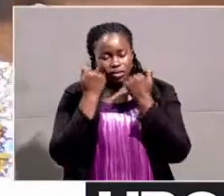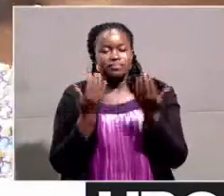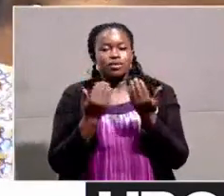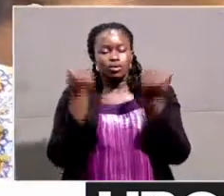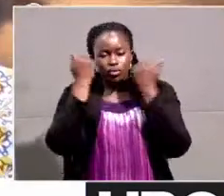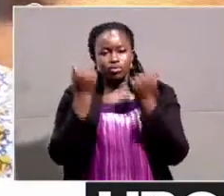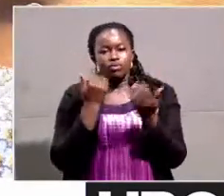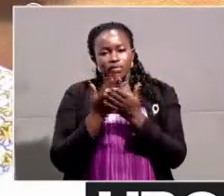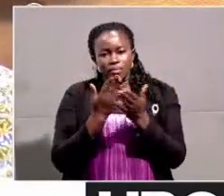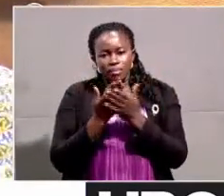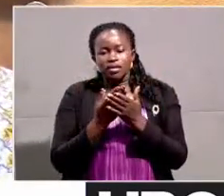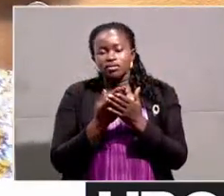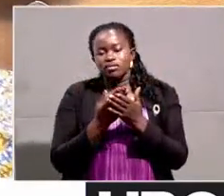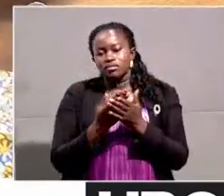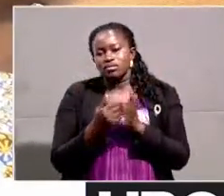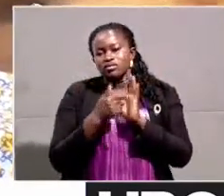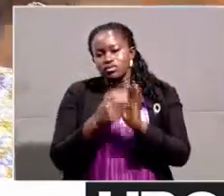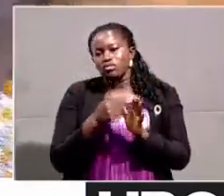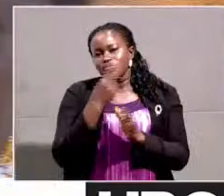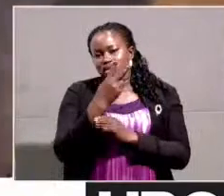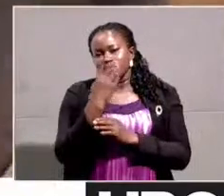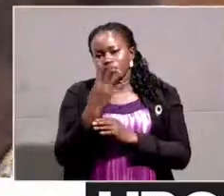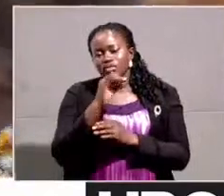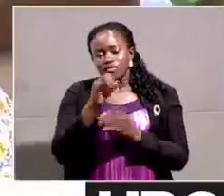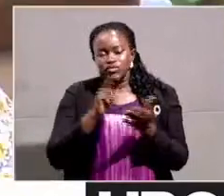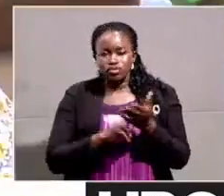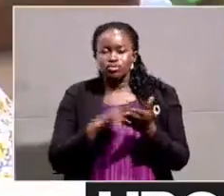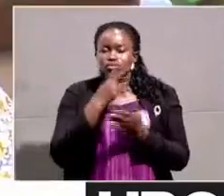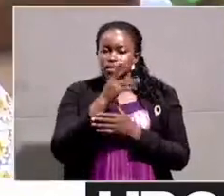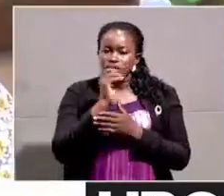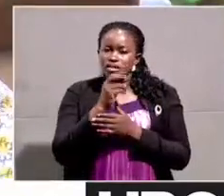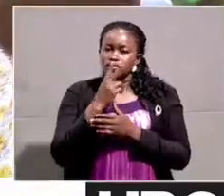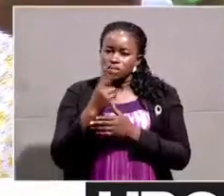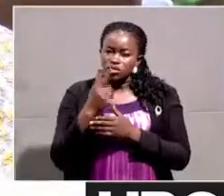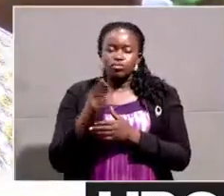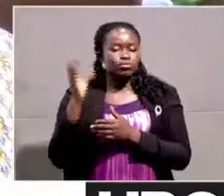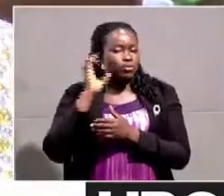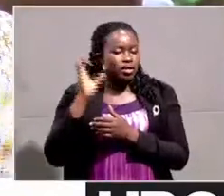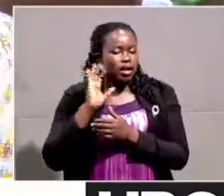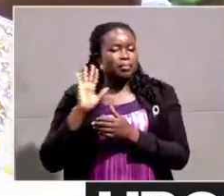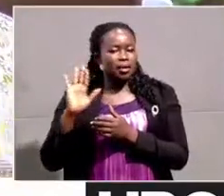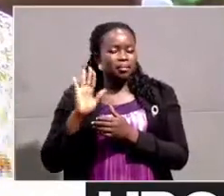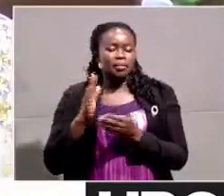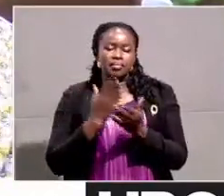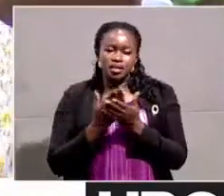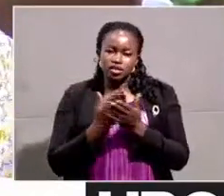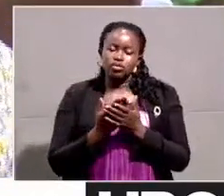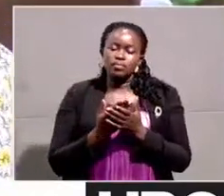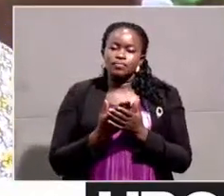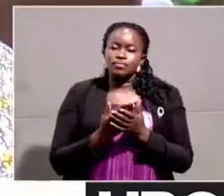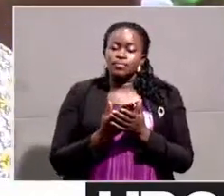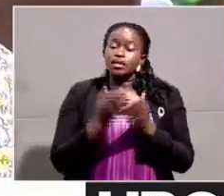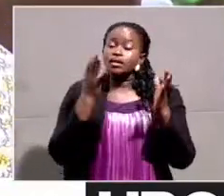now indicated 24th June 2022 to hear Kanyihamba's petition. Let this